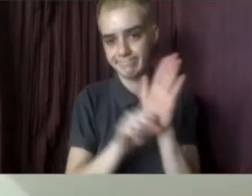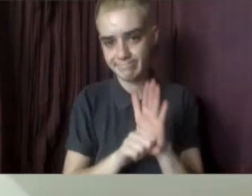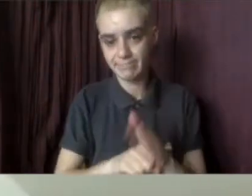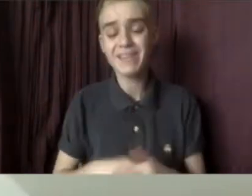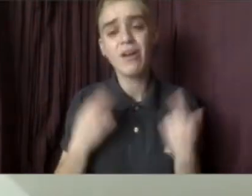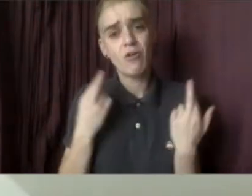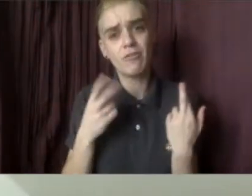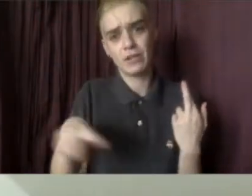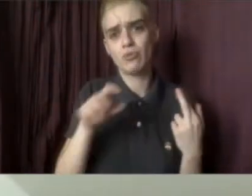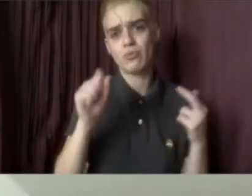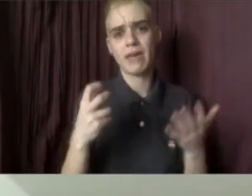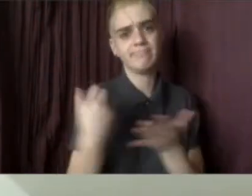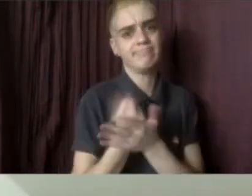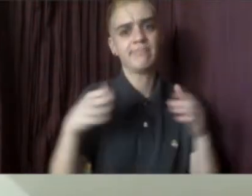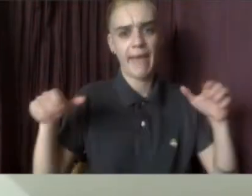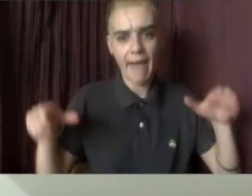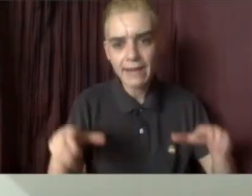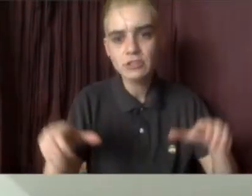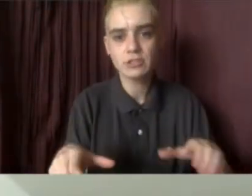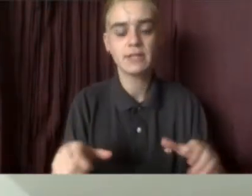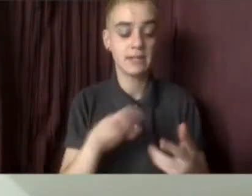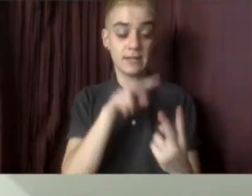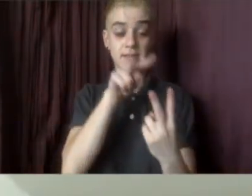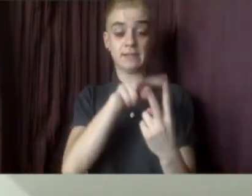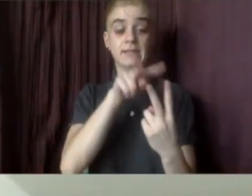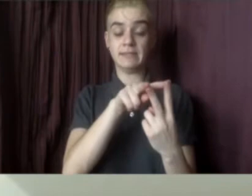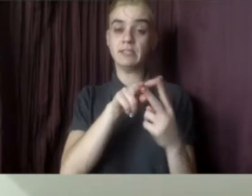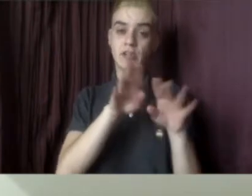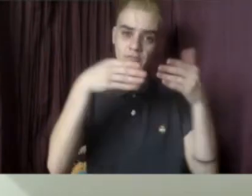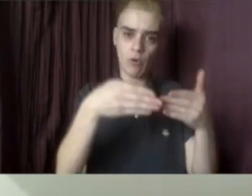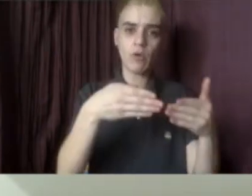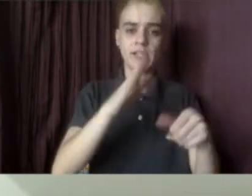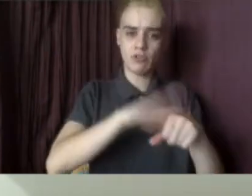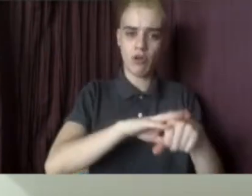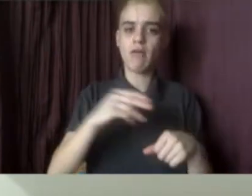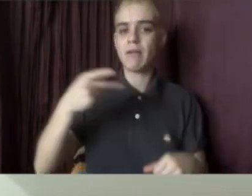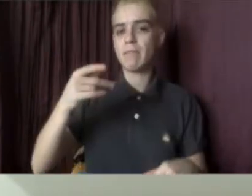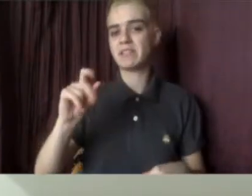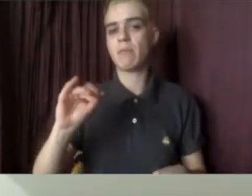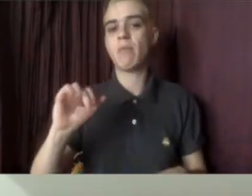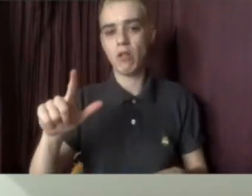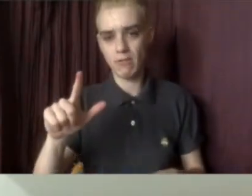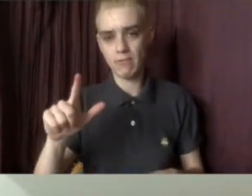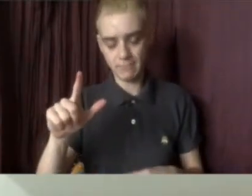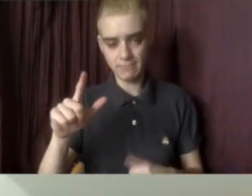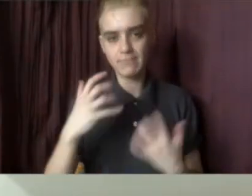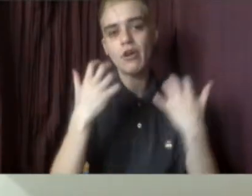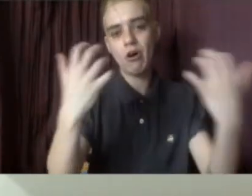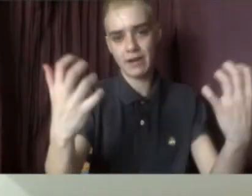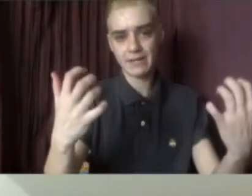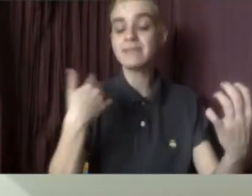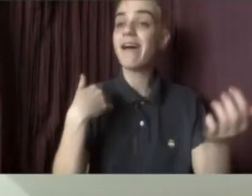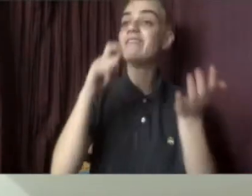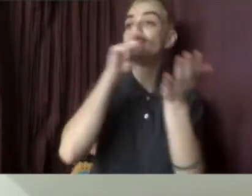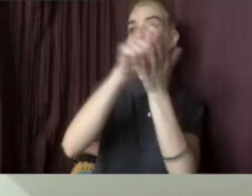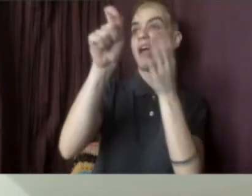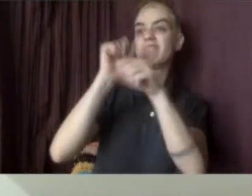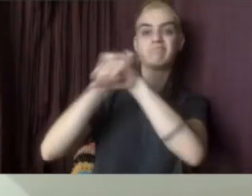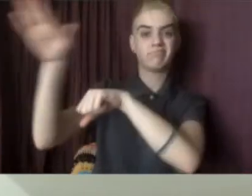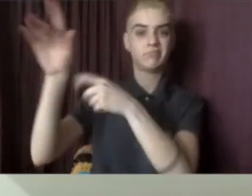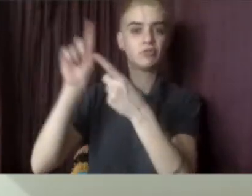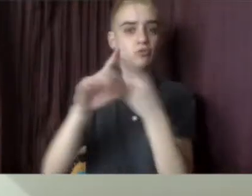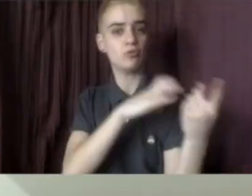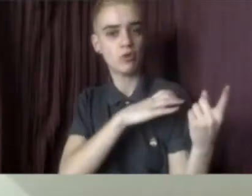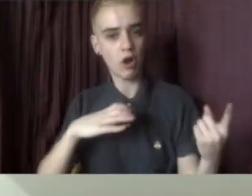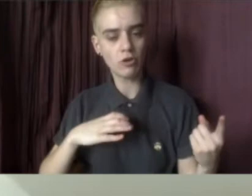are in the audience who aren't Episcopalian would be able to edit that and send the message as well if you're interested in using our system.